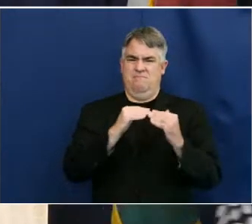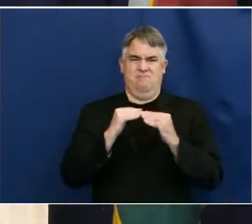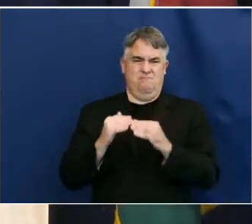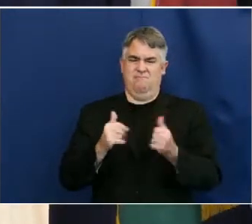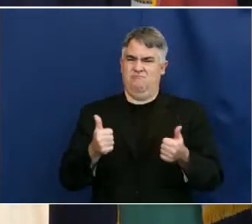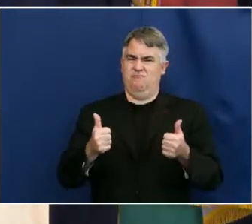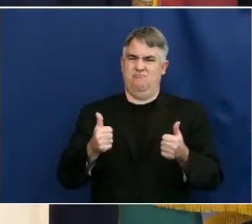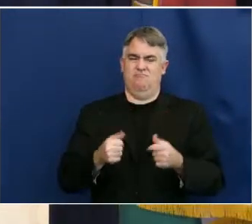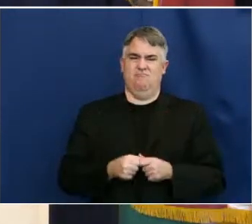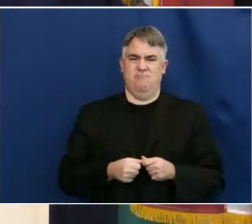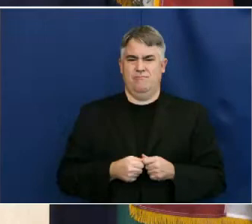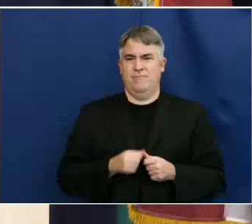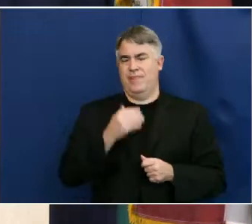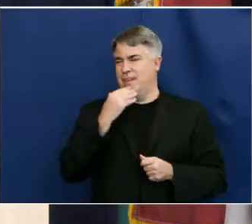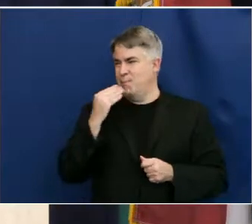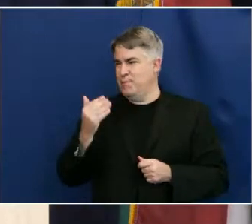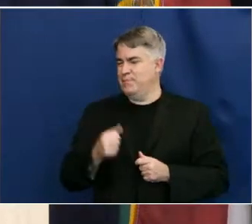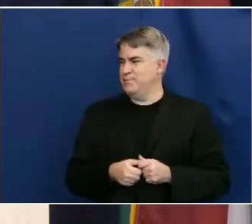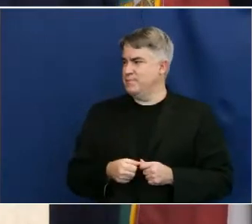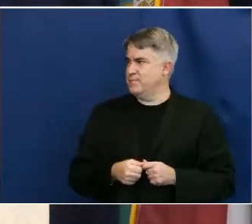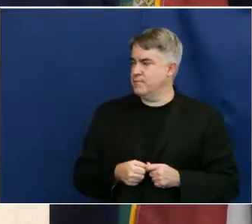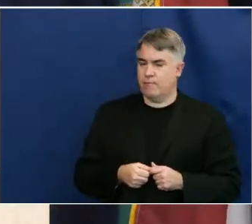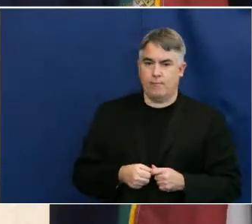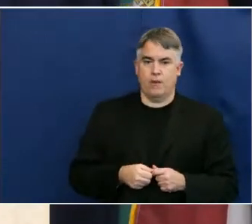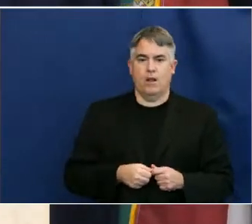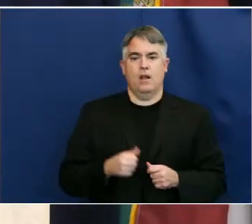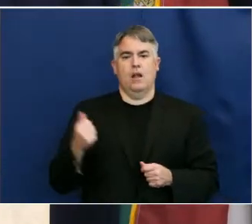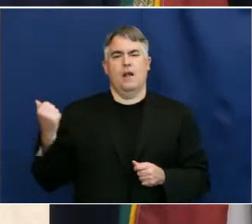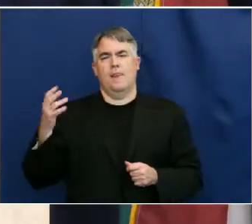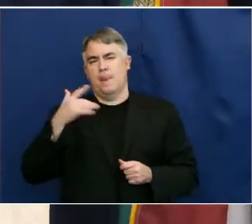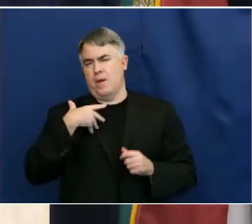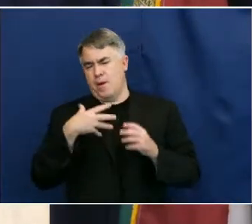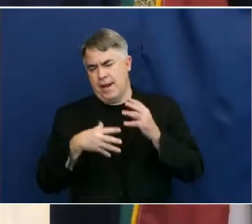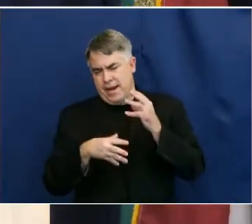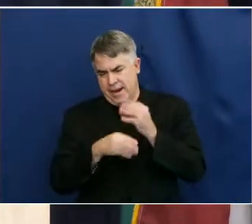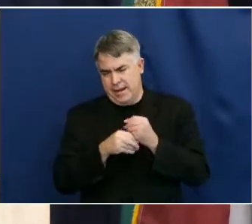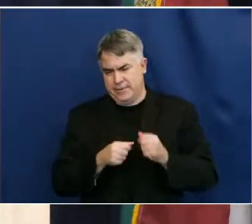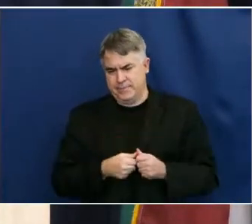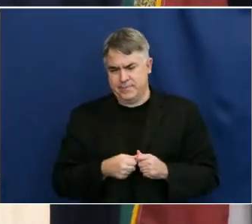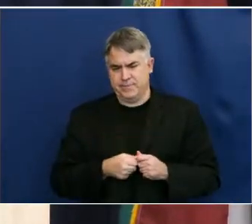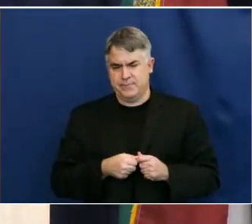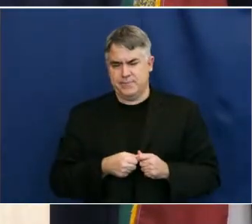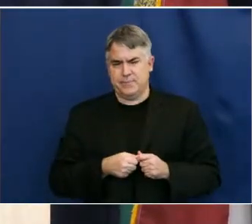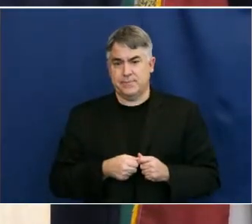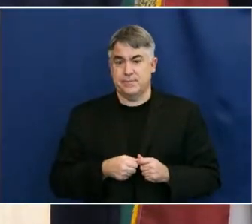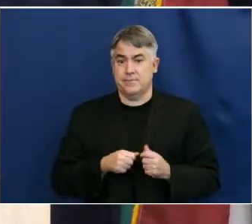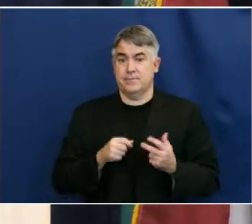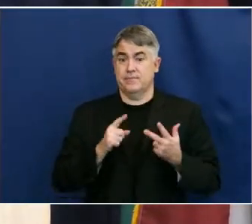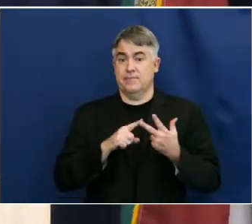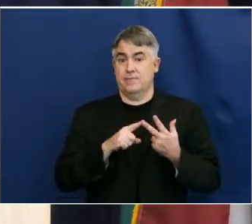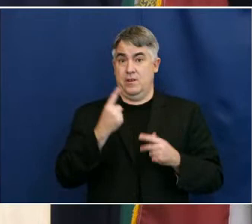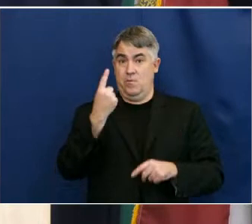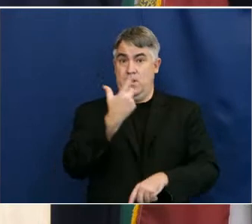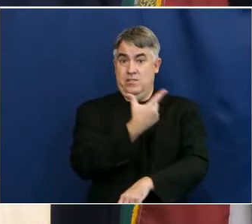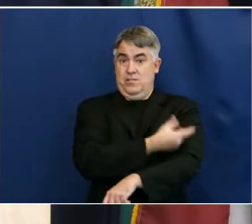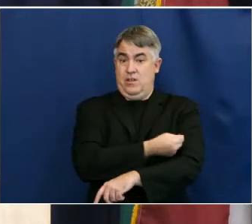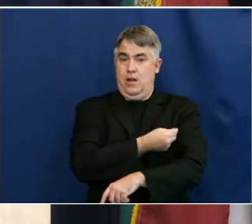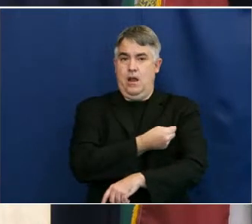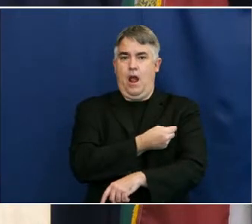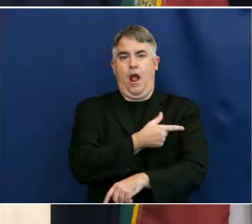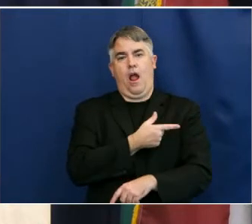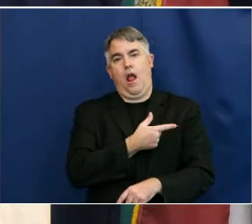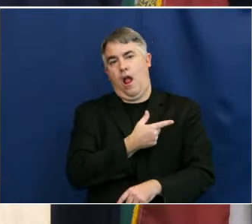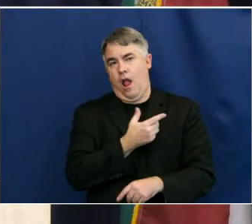Thank you. And Jonathan, just to add on to that, we think there's not only the benefit of a single dose, which can help with some of those harder